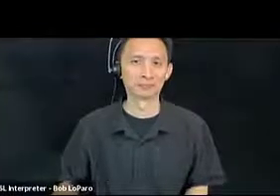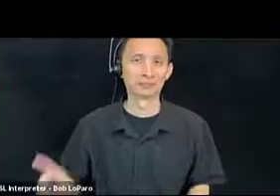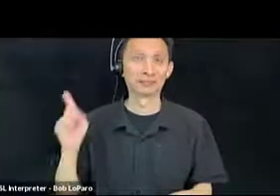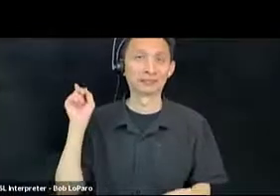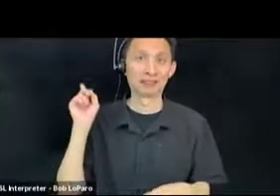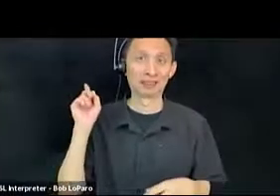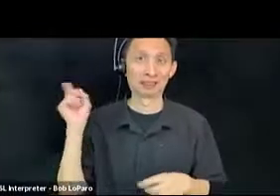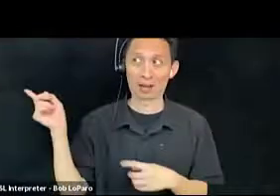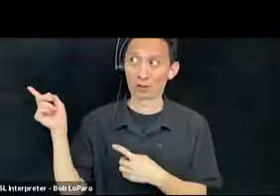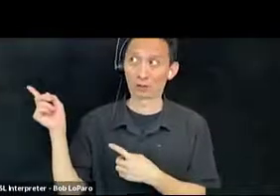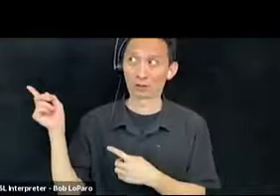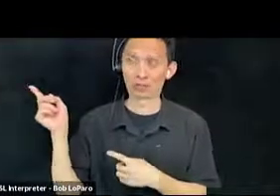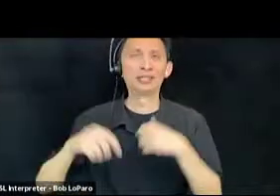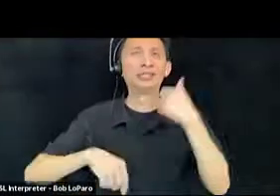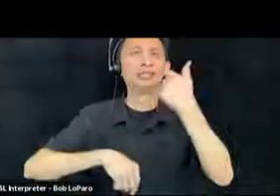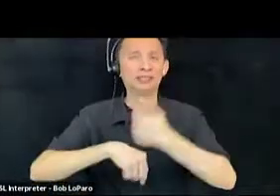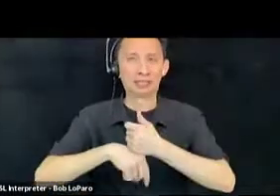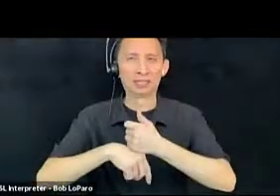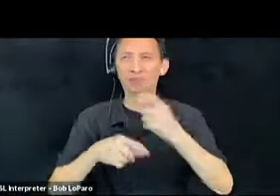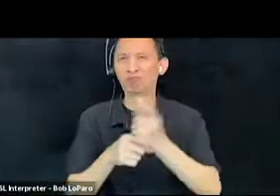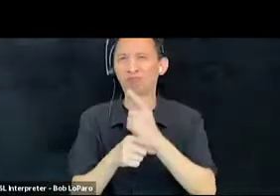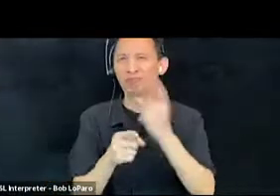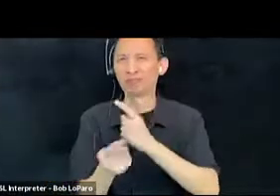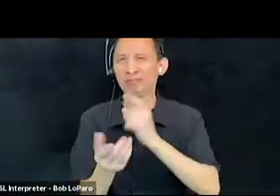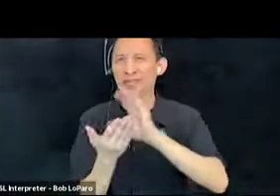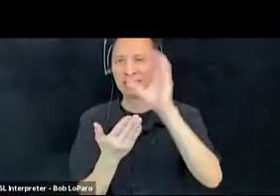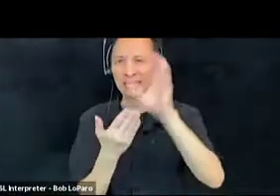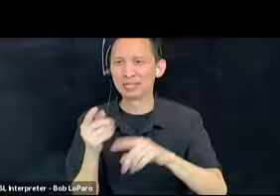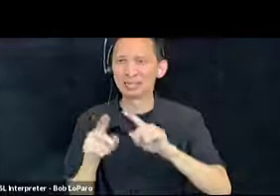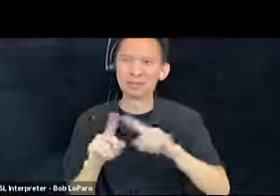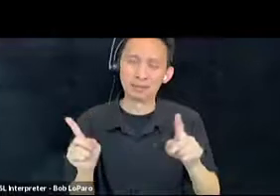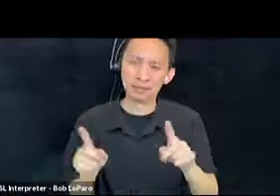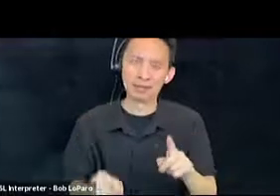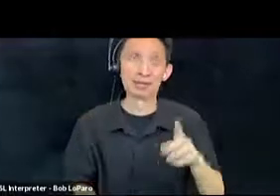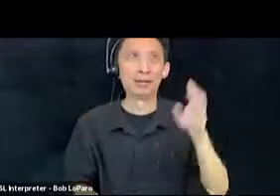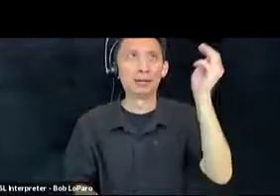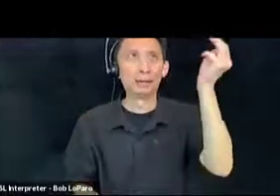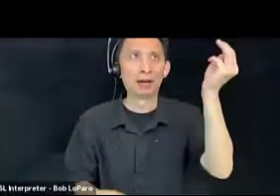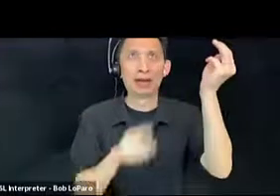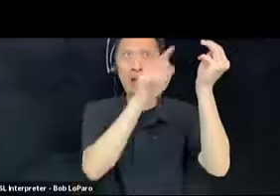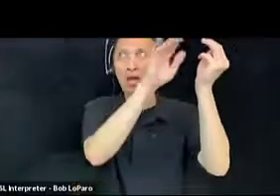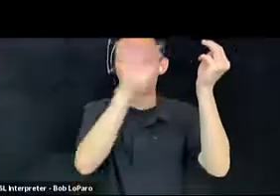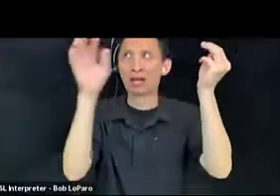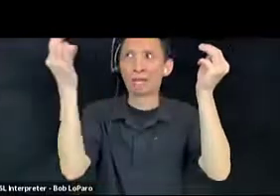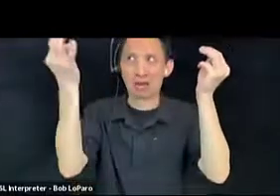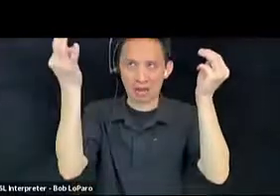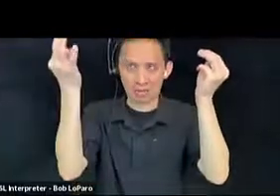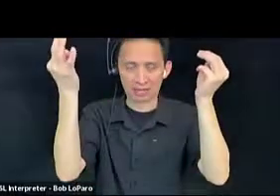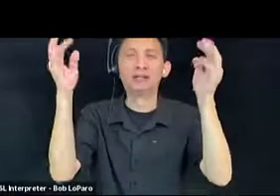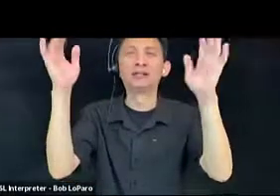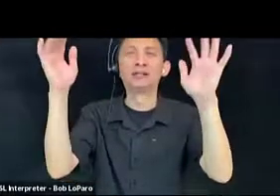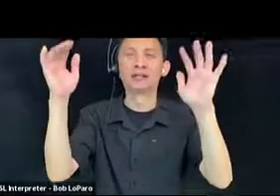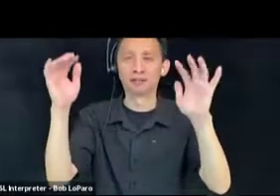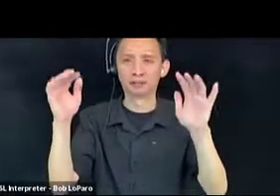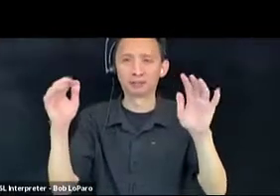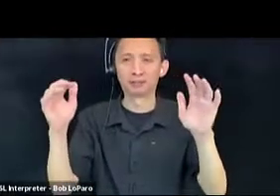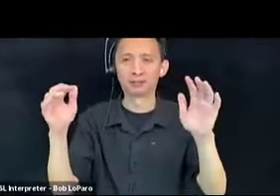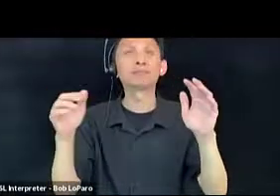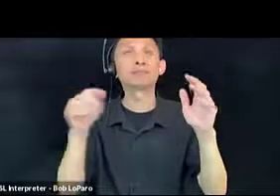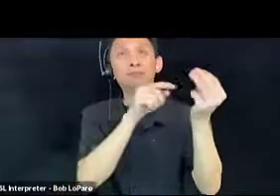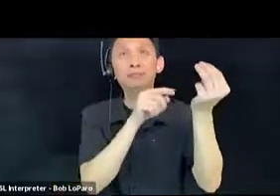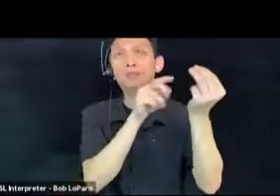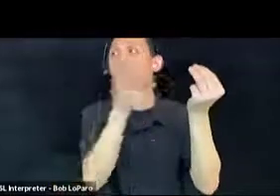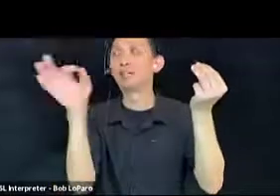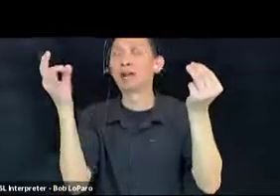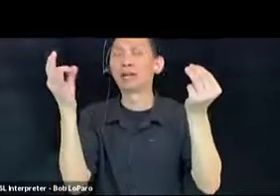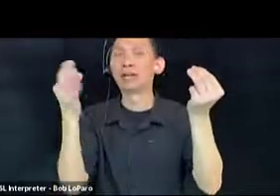as a typical calendar, so it may be Monday through Friday for school days on there, and then every row is a different